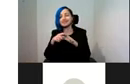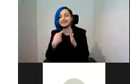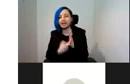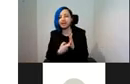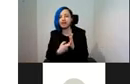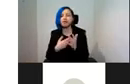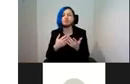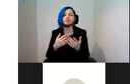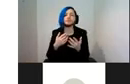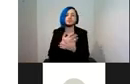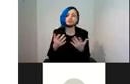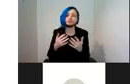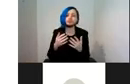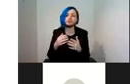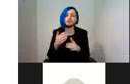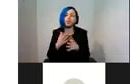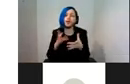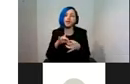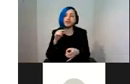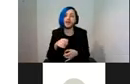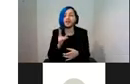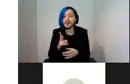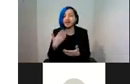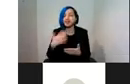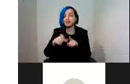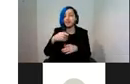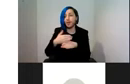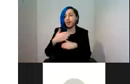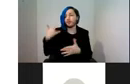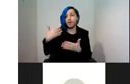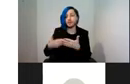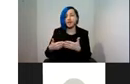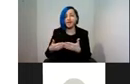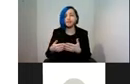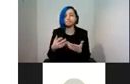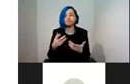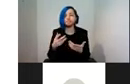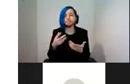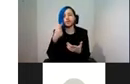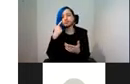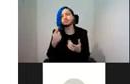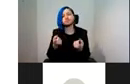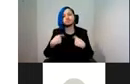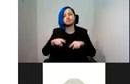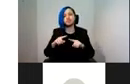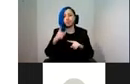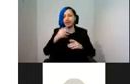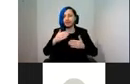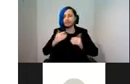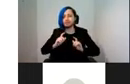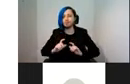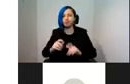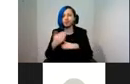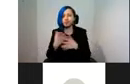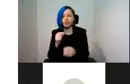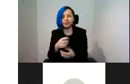bring in those users who, again, have been doing it for a very long time and how we as an institution would then move forward to work with them. So there is a need for